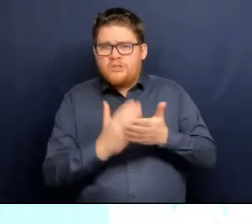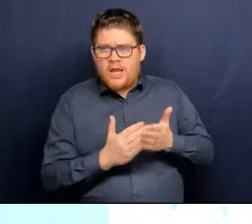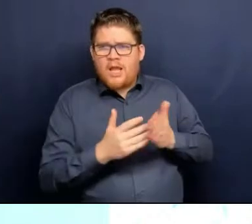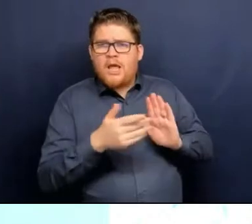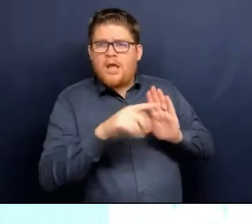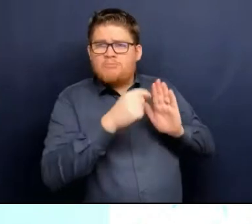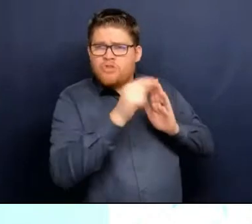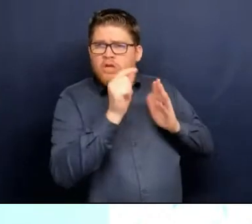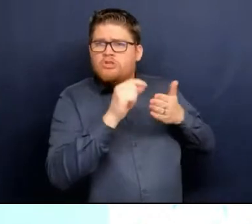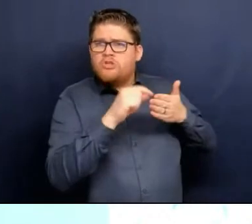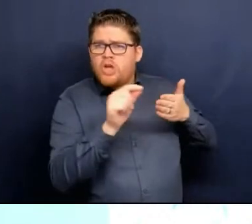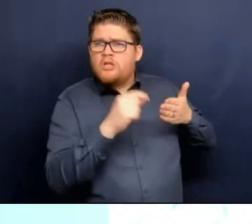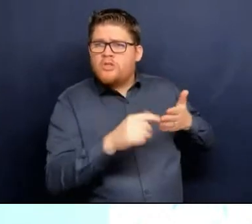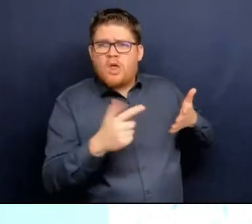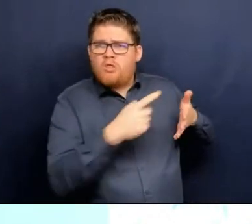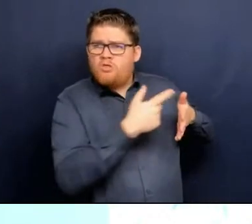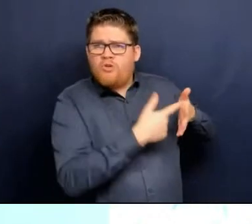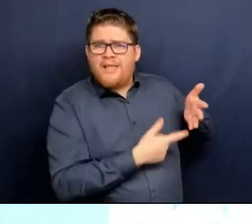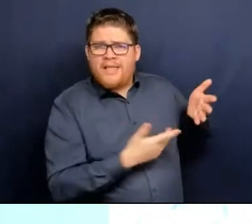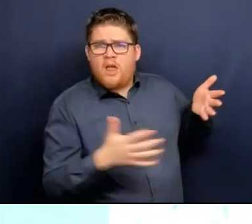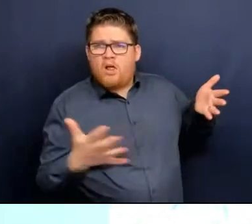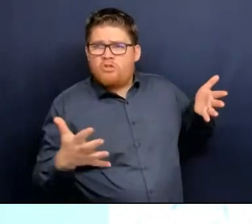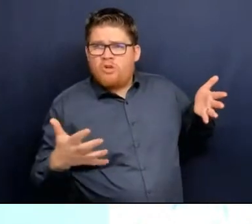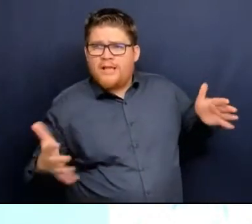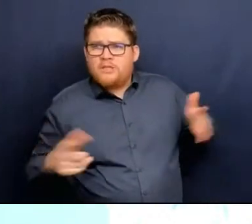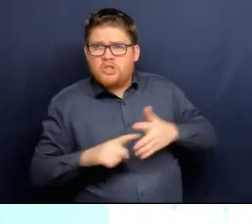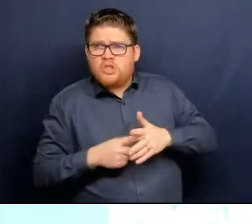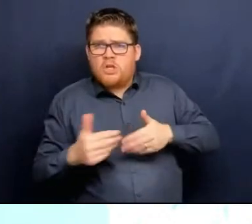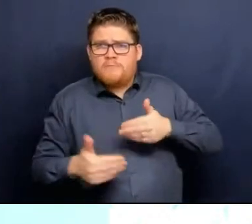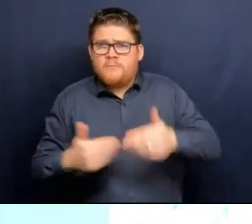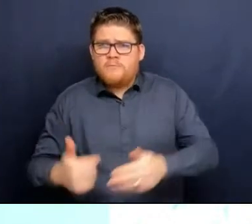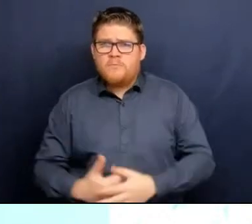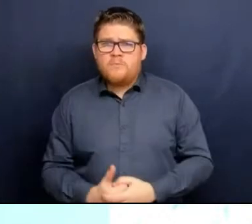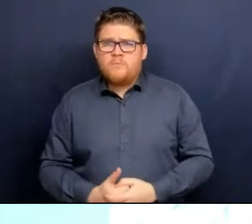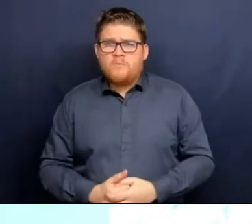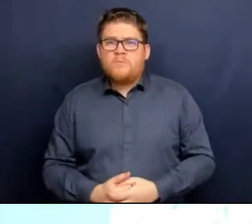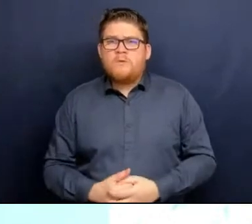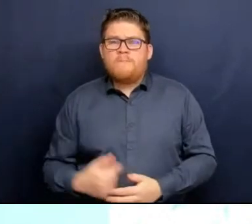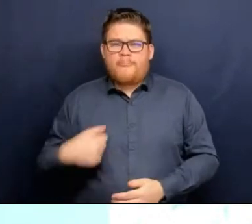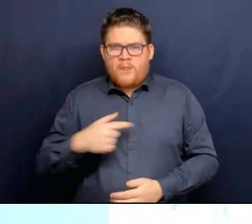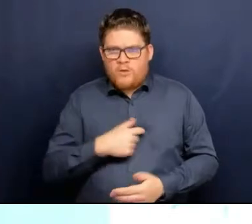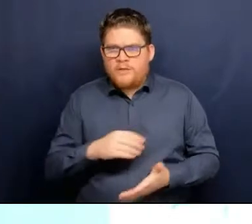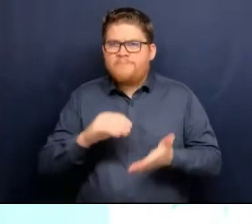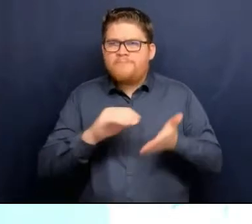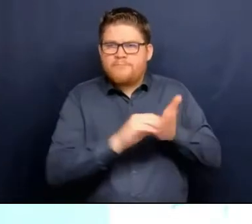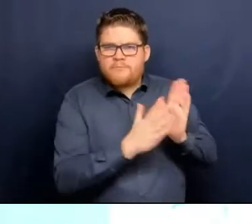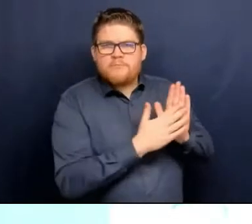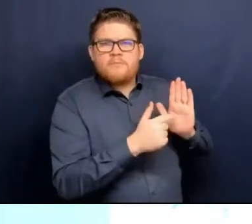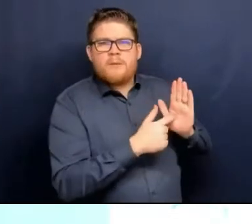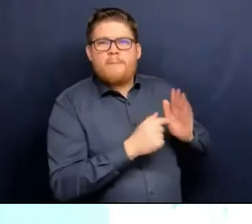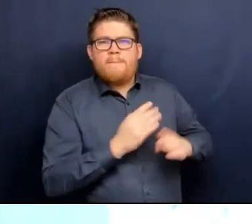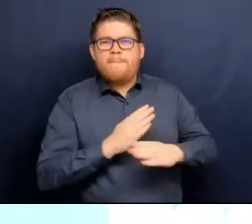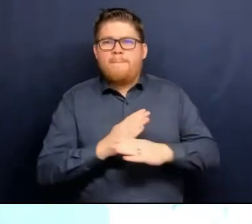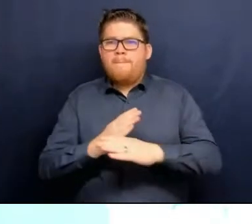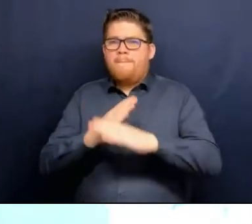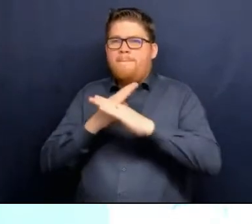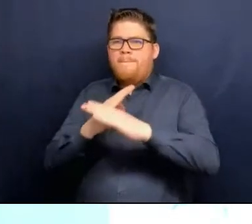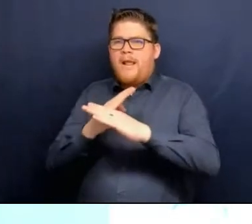the section of the Human Rights Code that specifically bans anti-Indigenous racism in the last session. That was an action